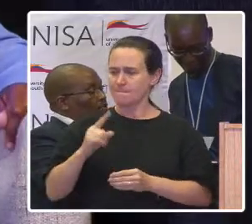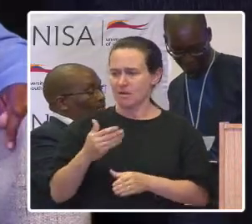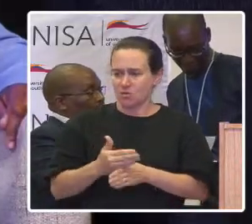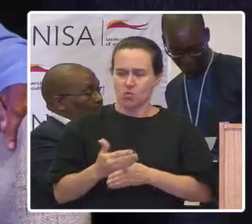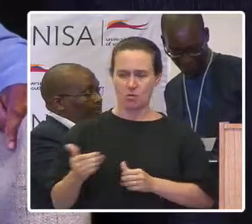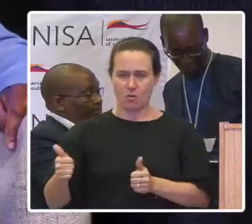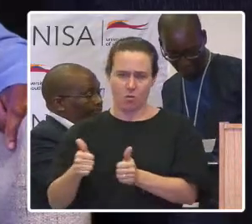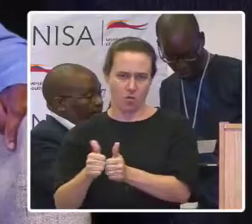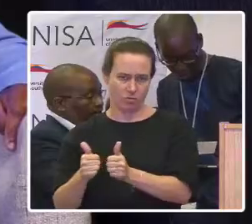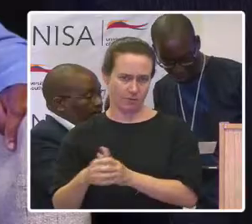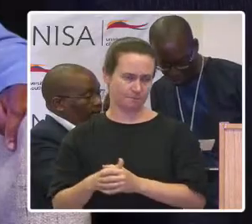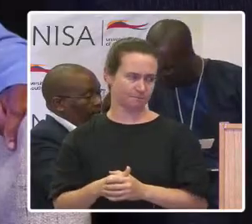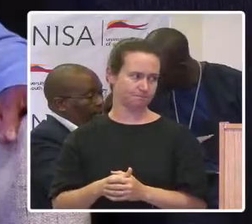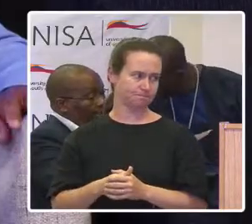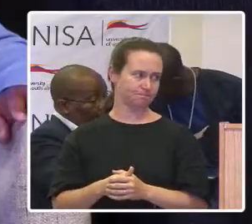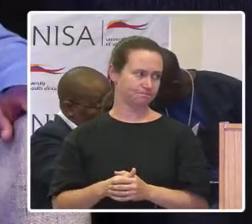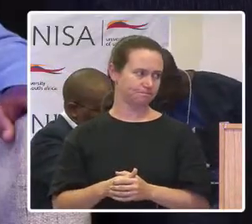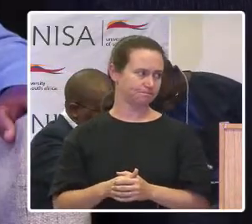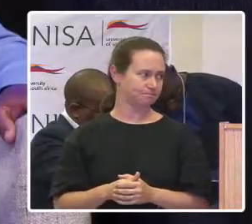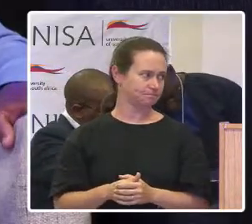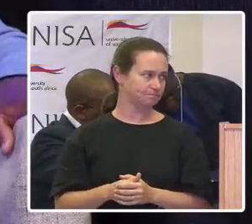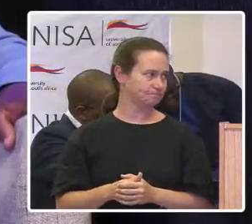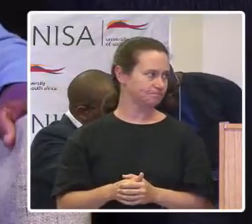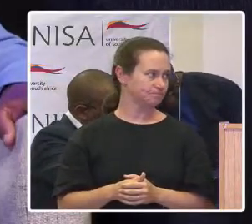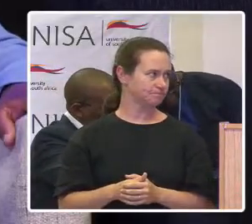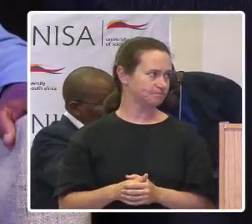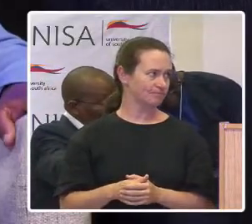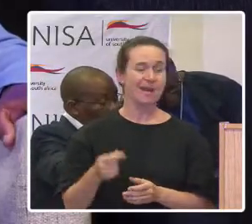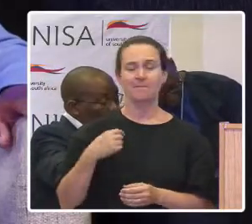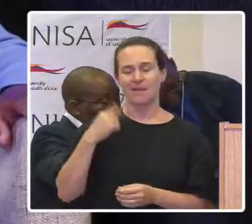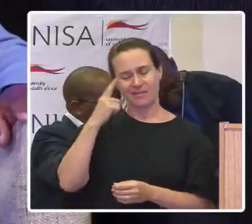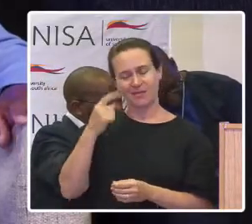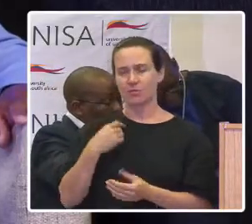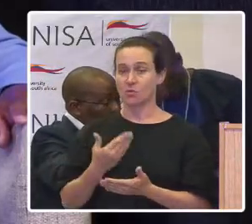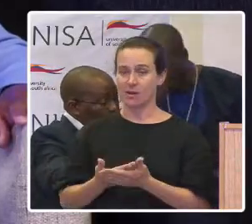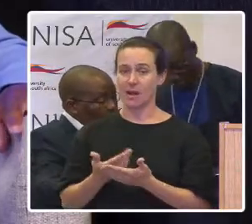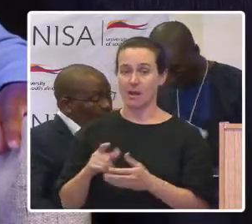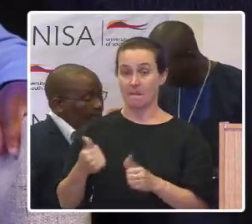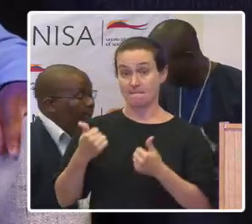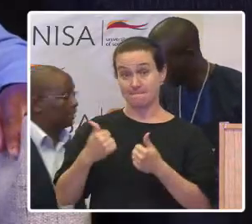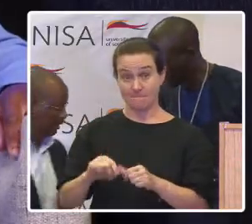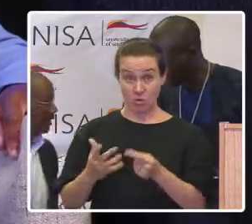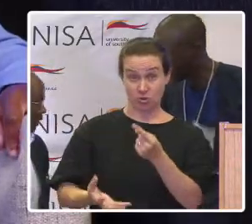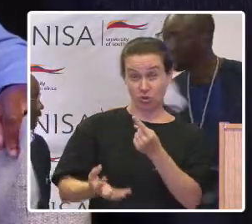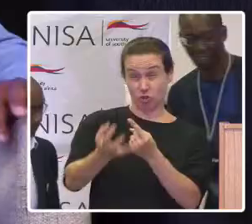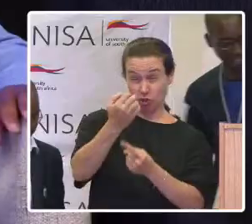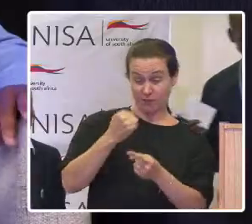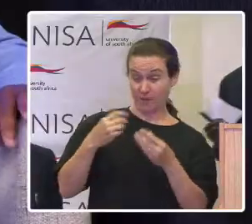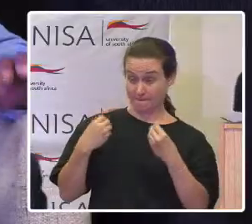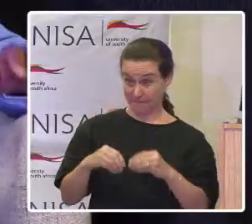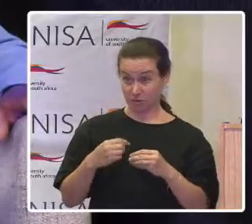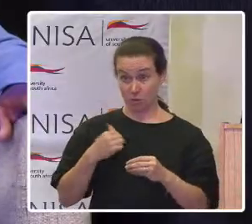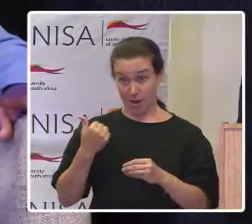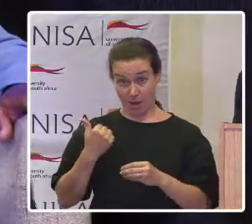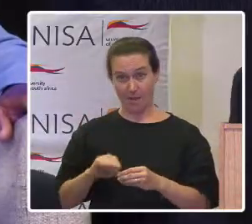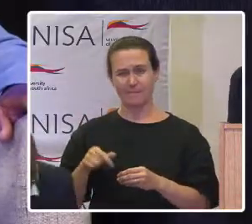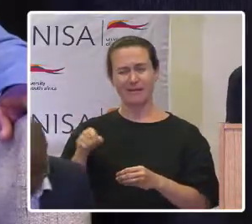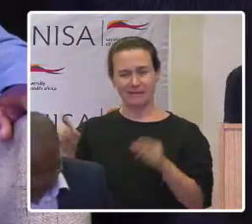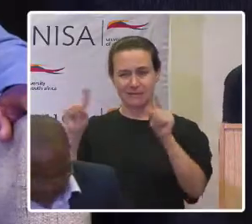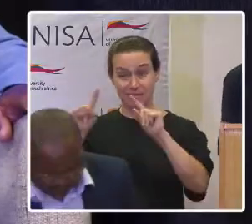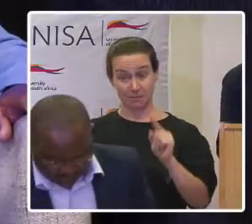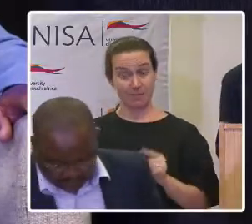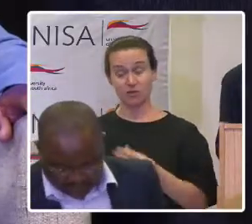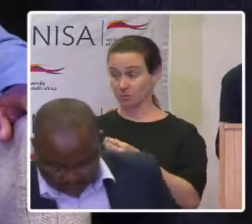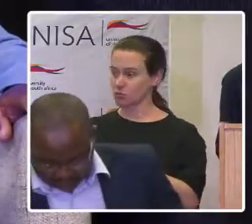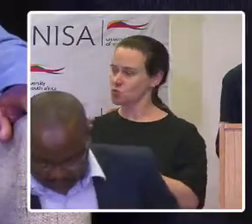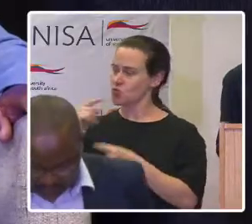collaborate. I think we will definitely achieve most of the businesses, especially this unique one that we are